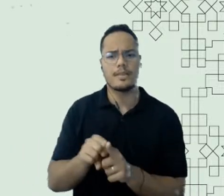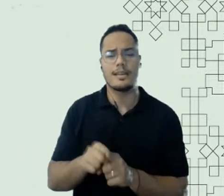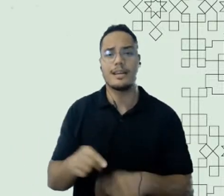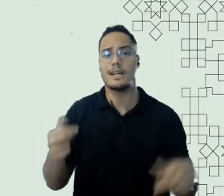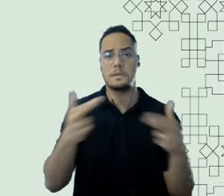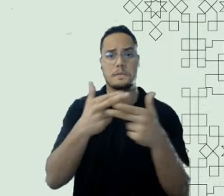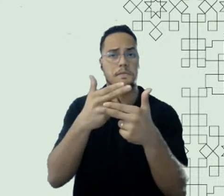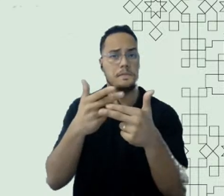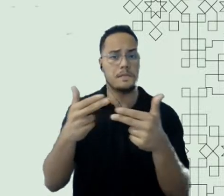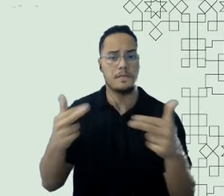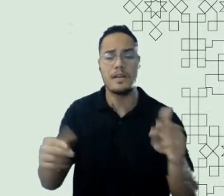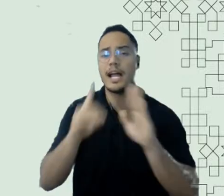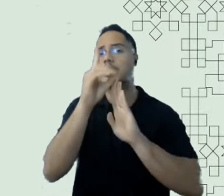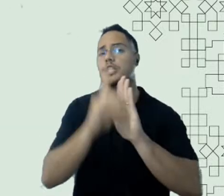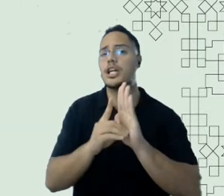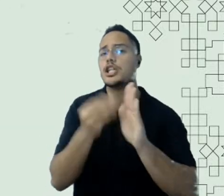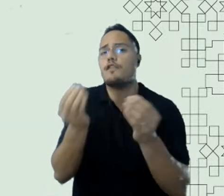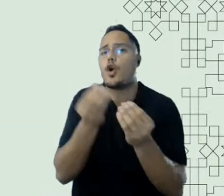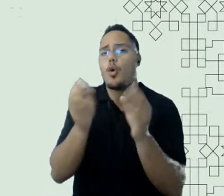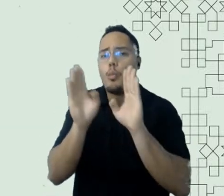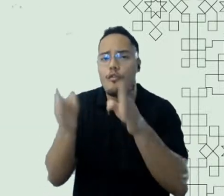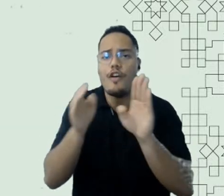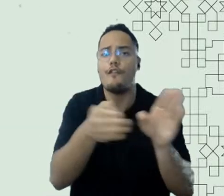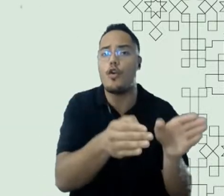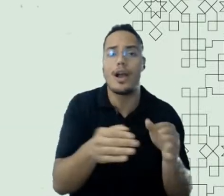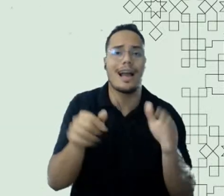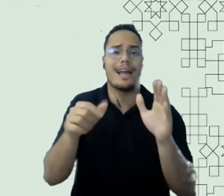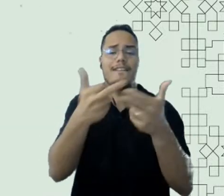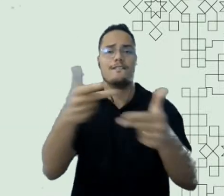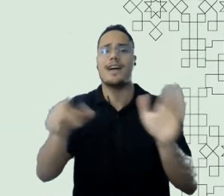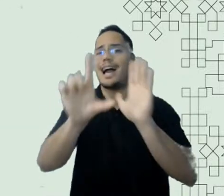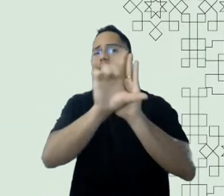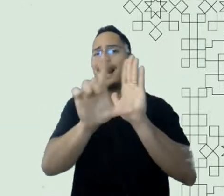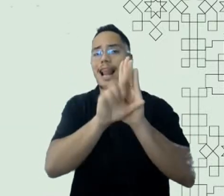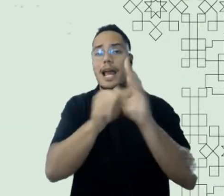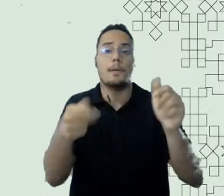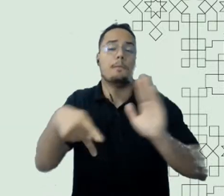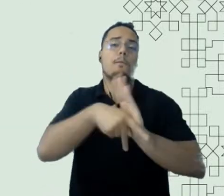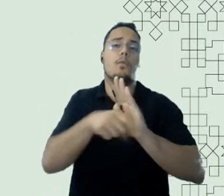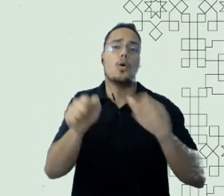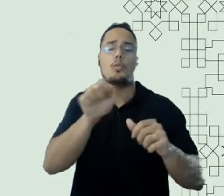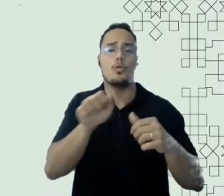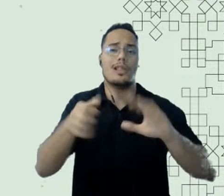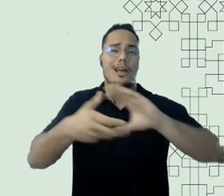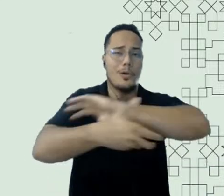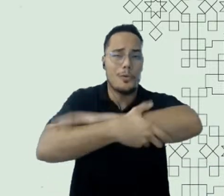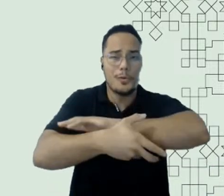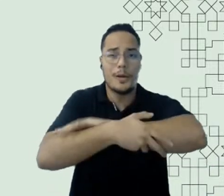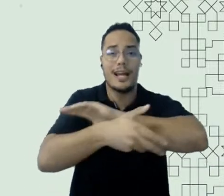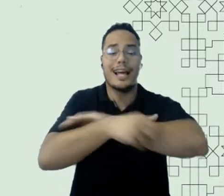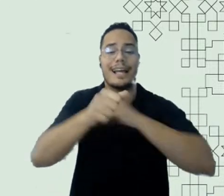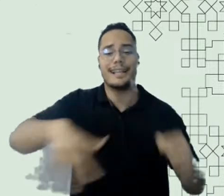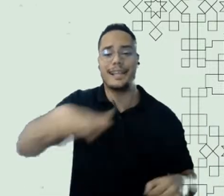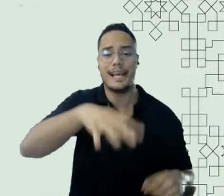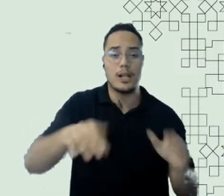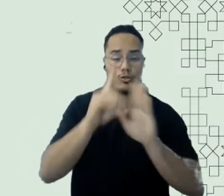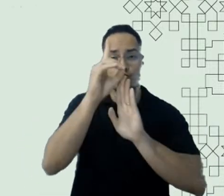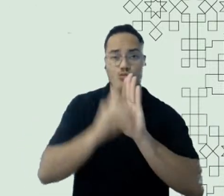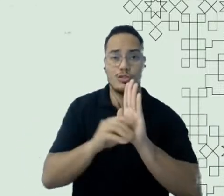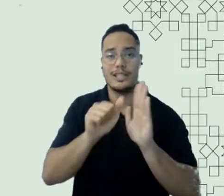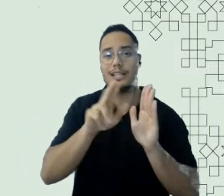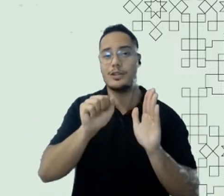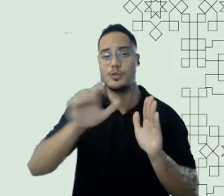activities of the European Union in the field of copyright. So, oops. It doesn't work. Yes, it